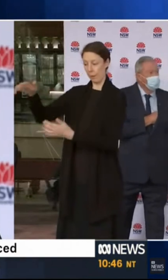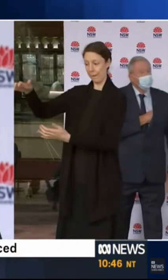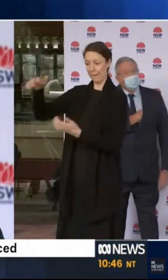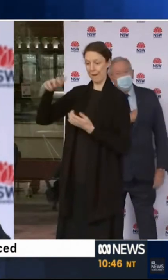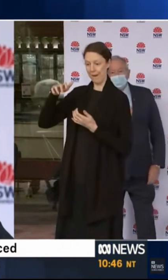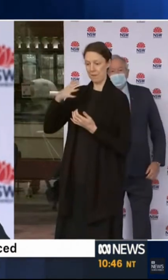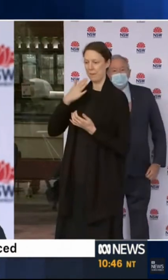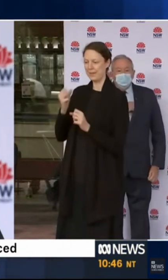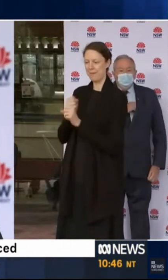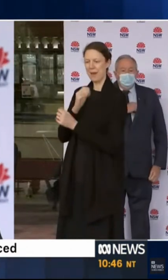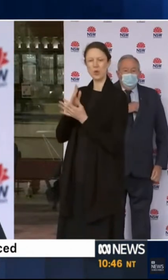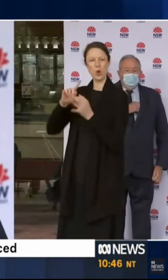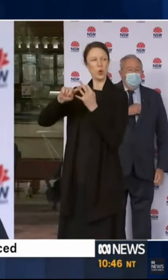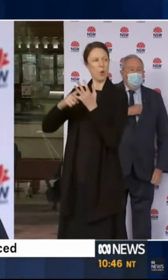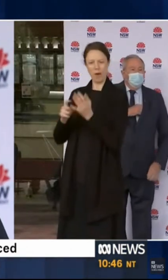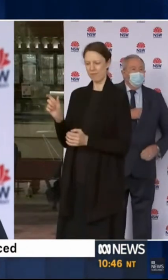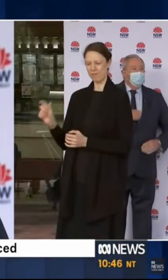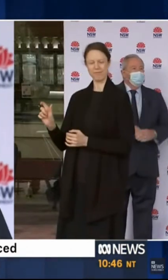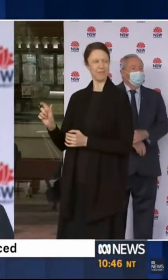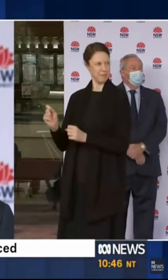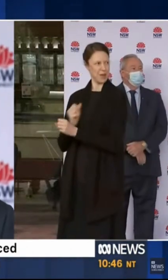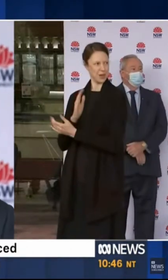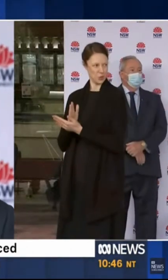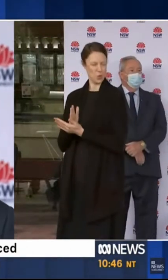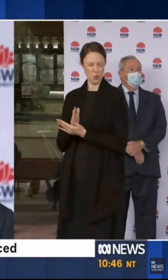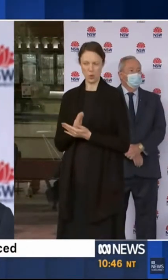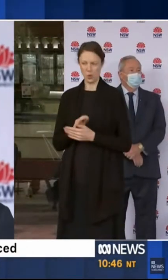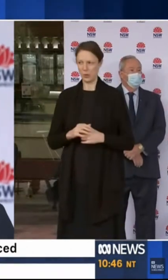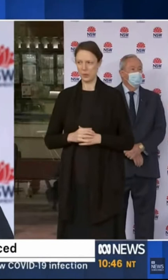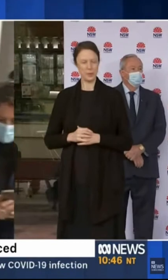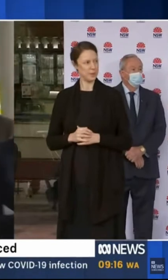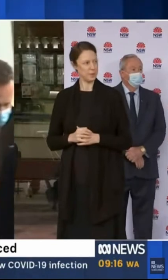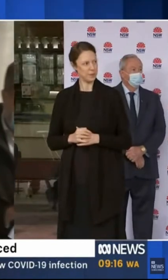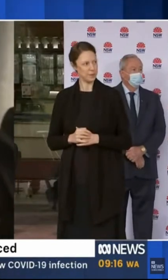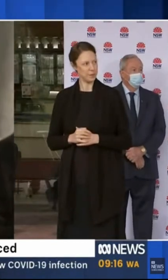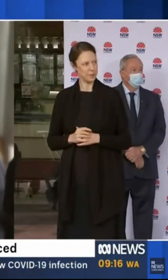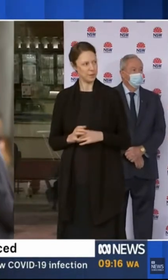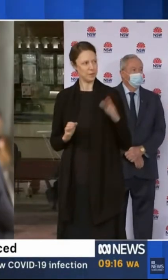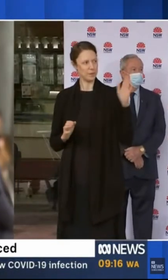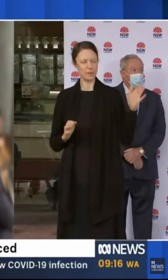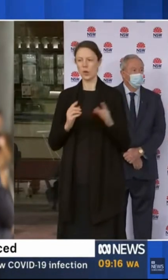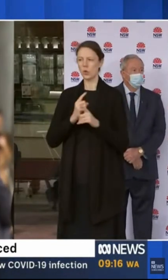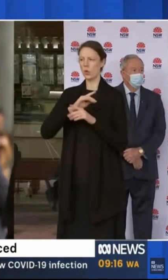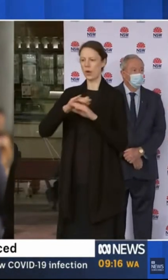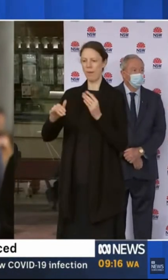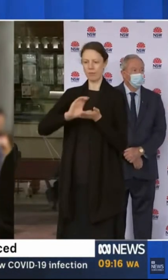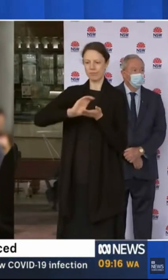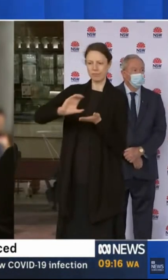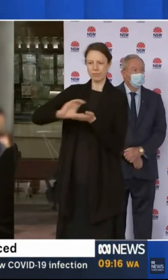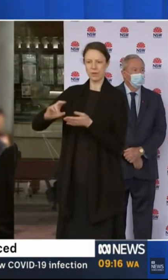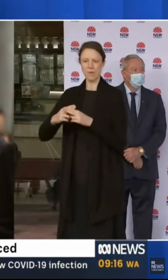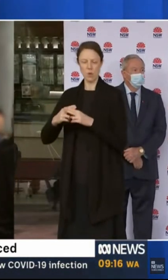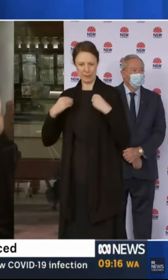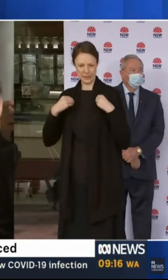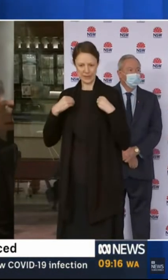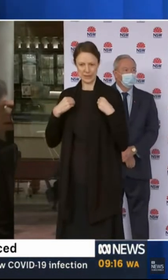are picking up Takeaway, that you check in on the QR codes as being set out by the Minister and the Premier. Just on the grants, a big criticism of the Northern Beaches was that,